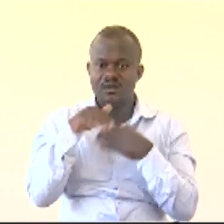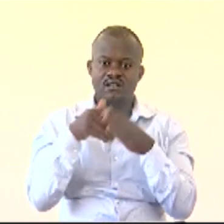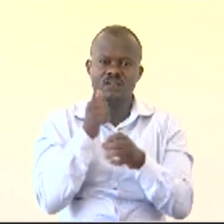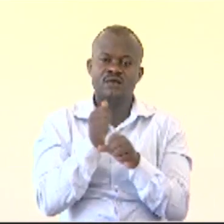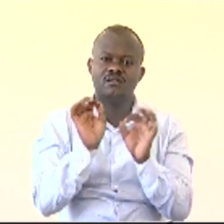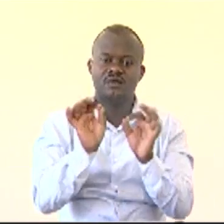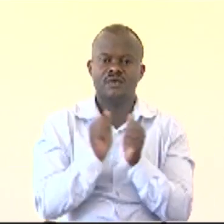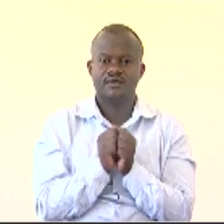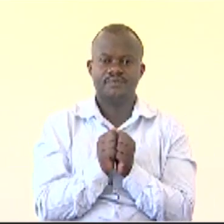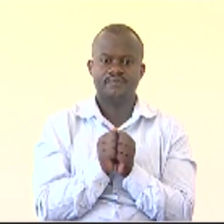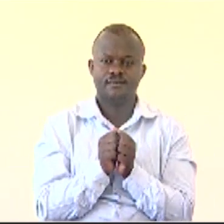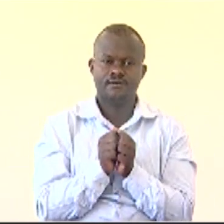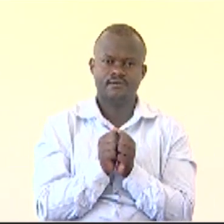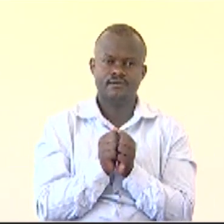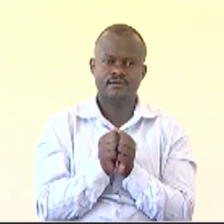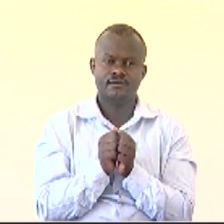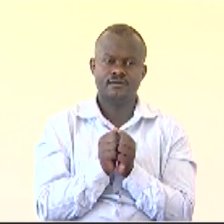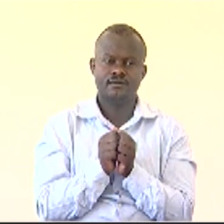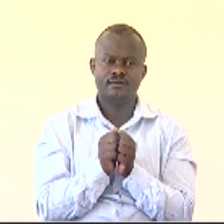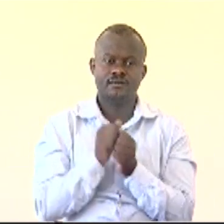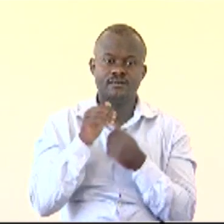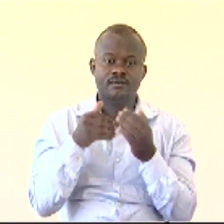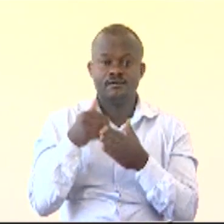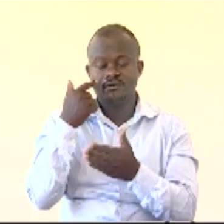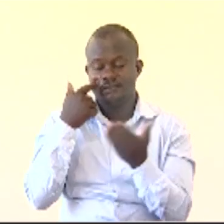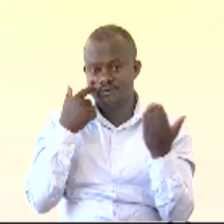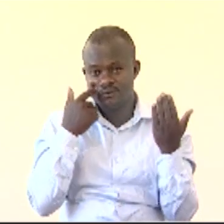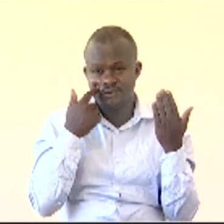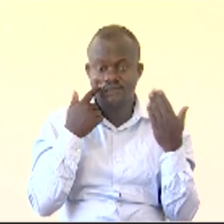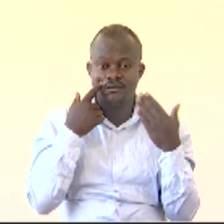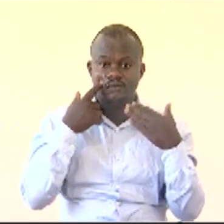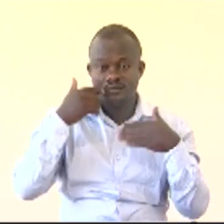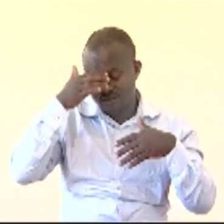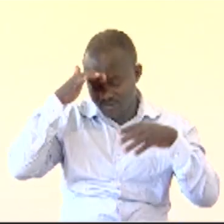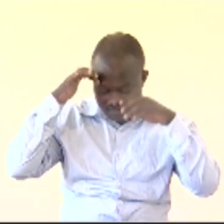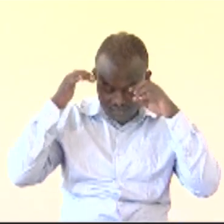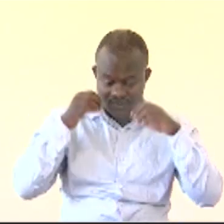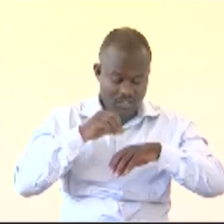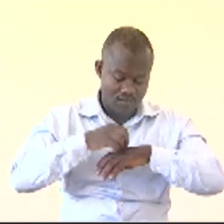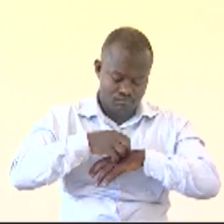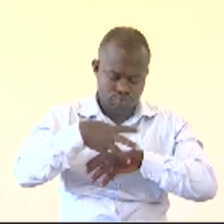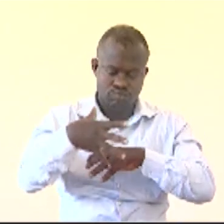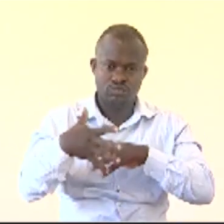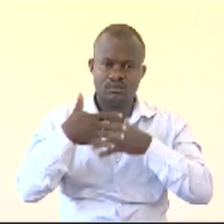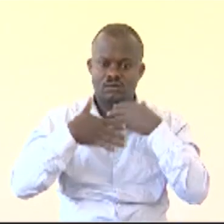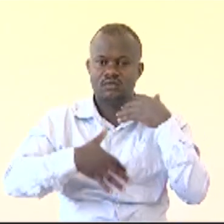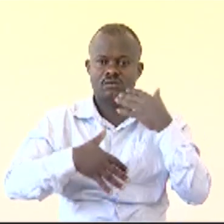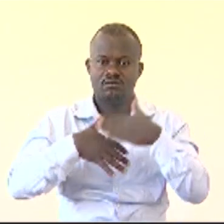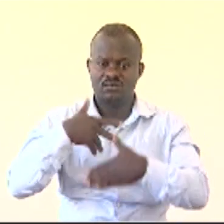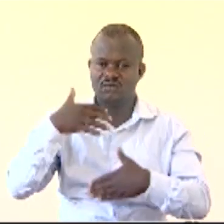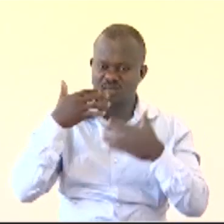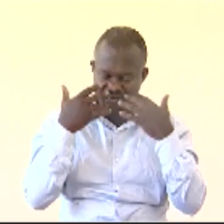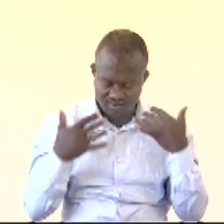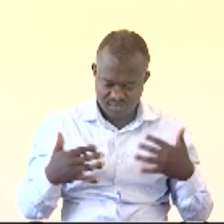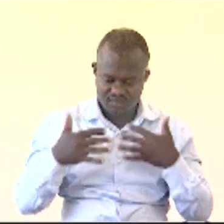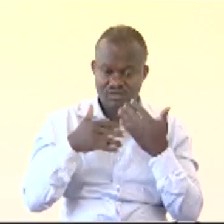properly. The third is internal and external bleeding within blood oozing from the gum